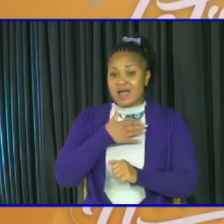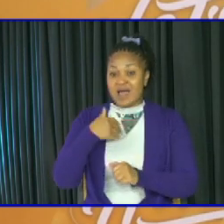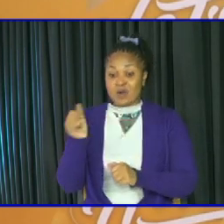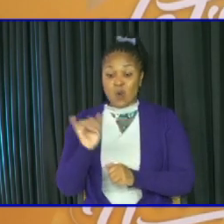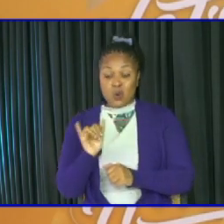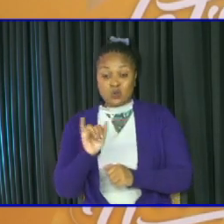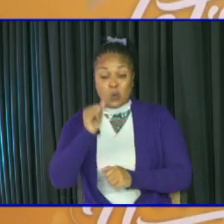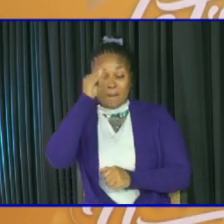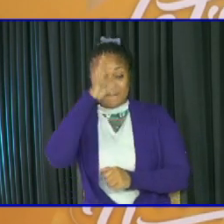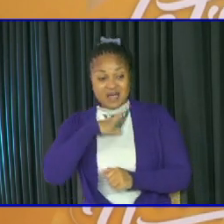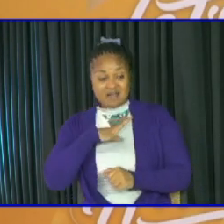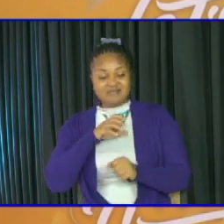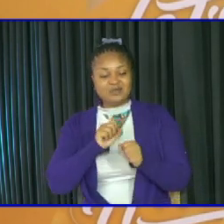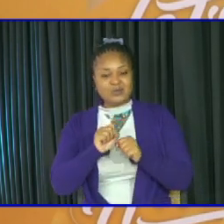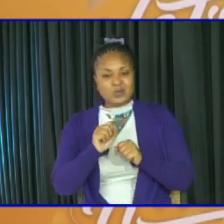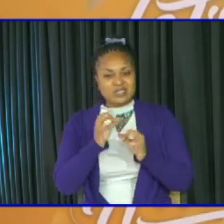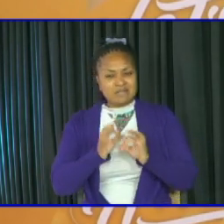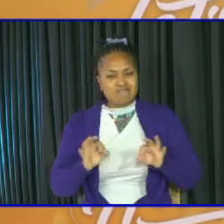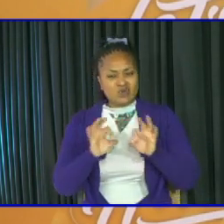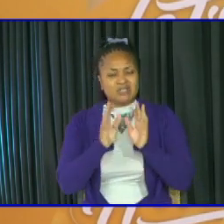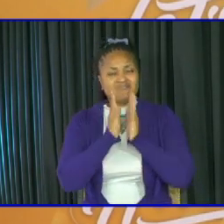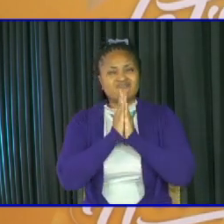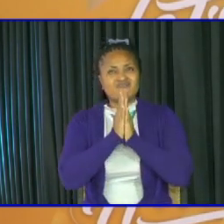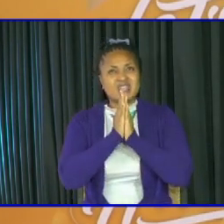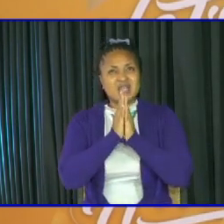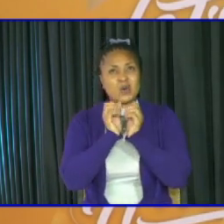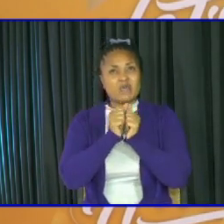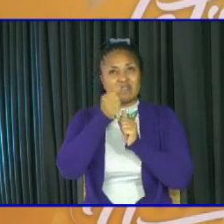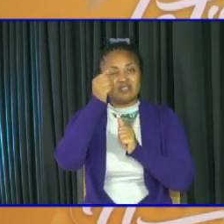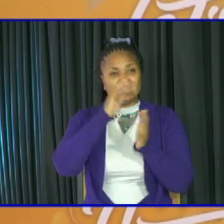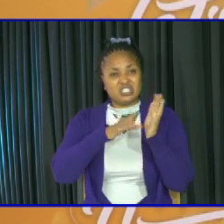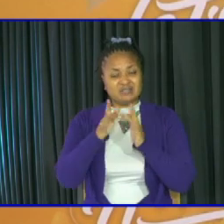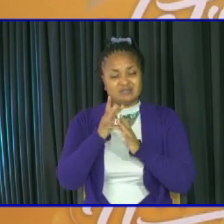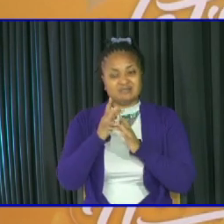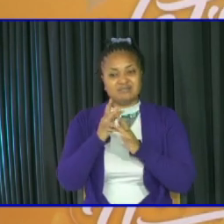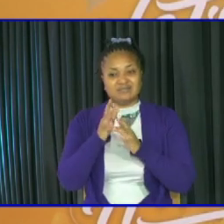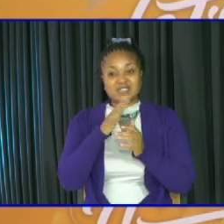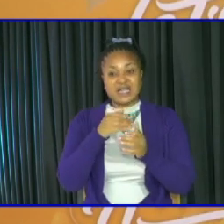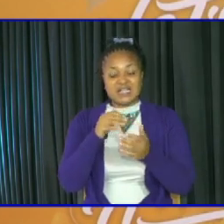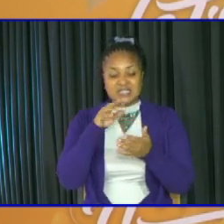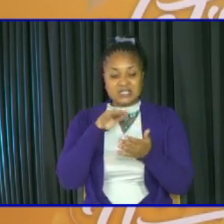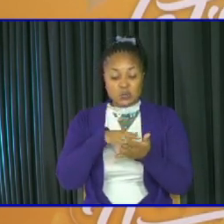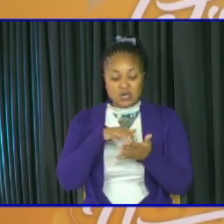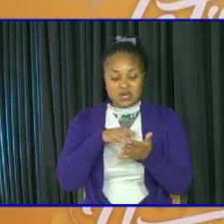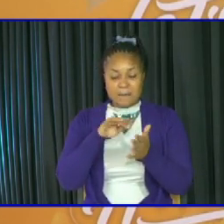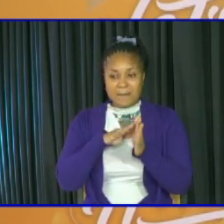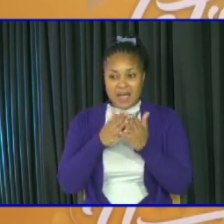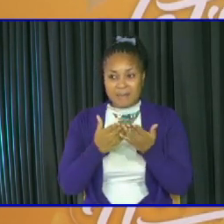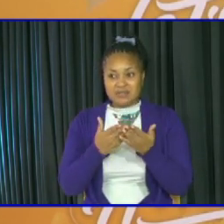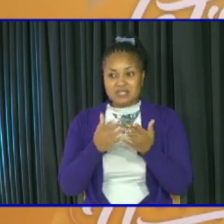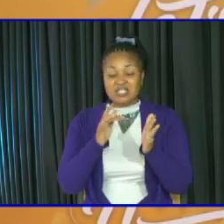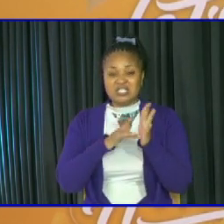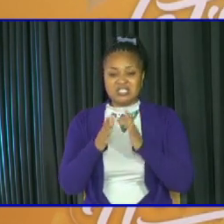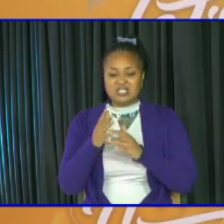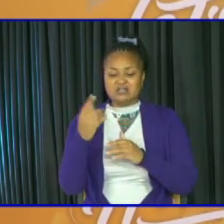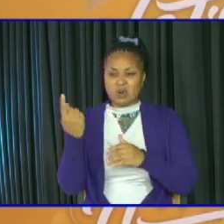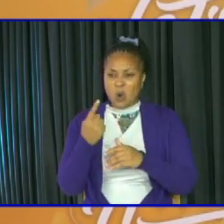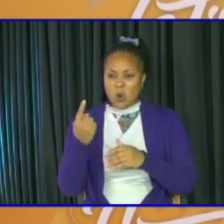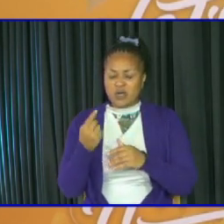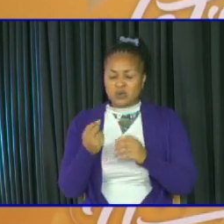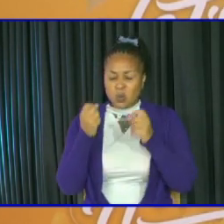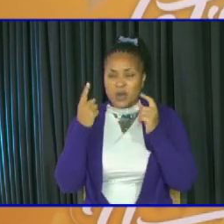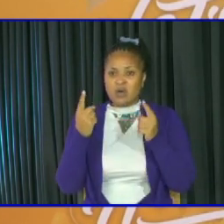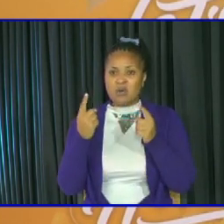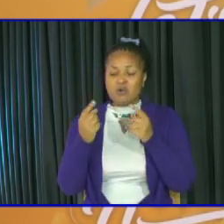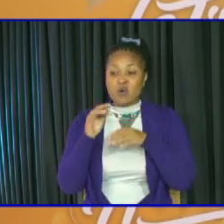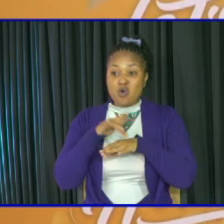for us to spend time with him in prayer and Bible studies. He woke up a great while before day, and he went into a solitary